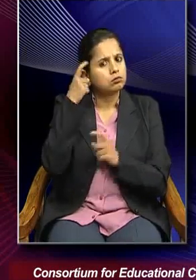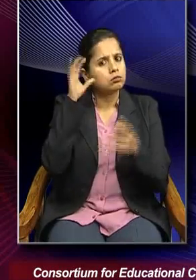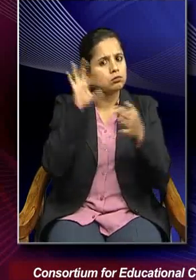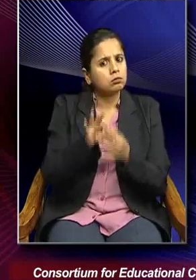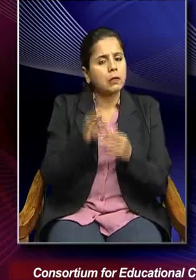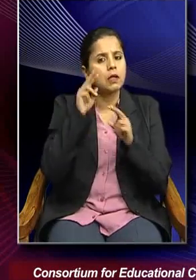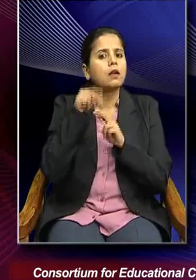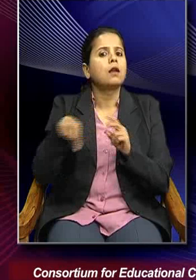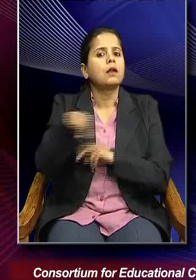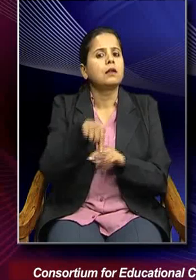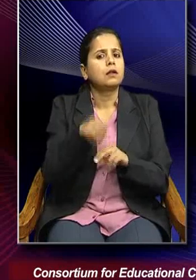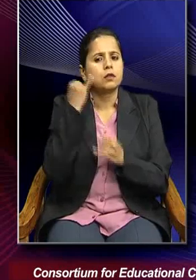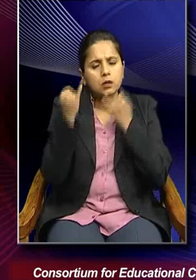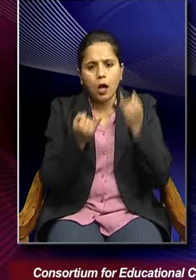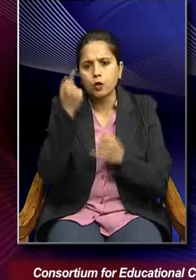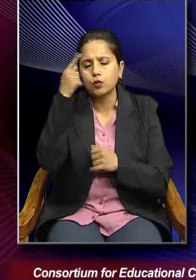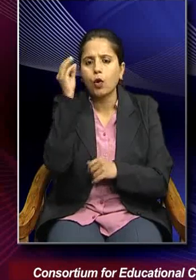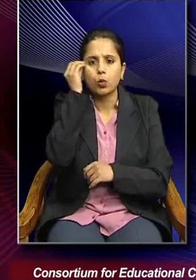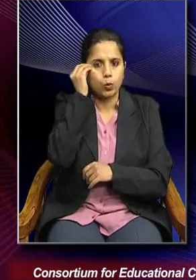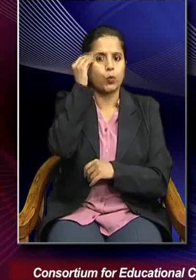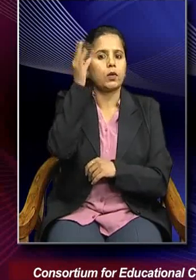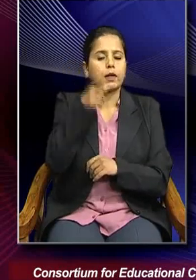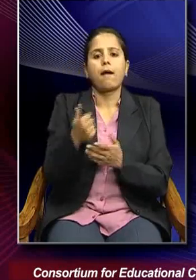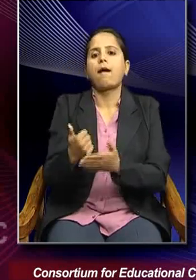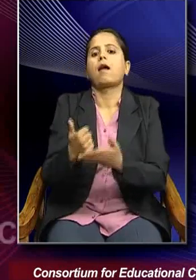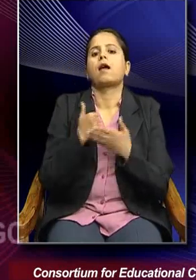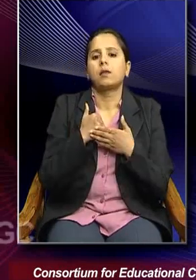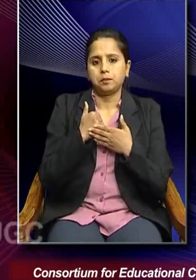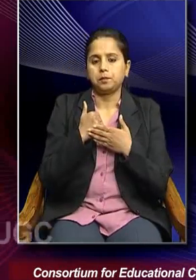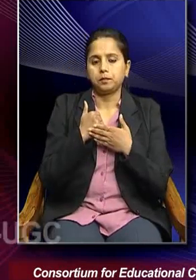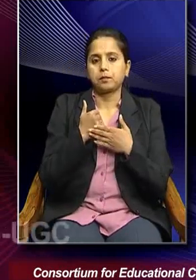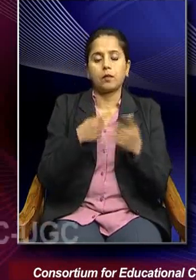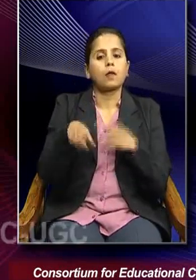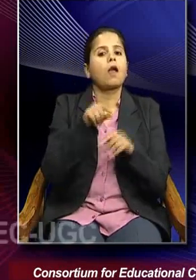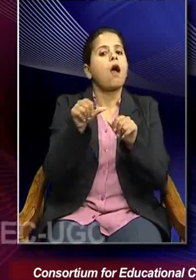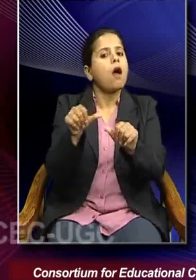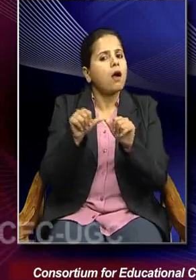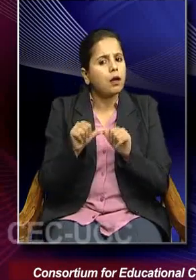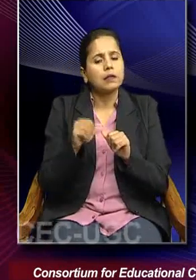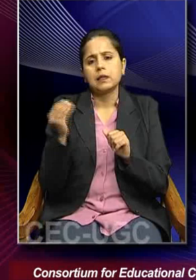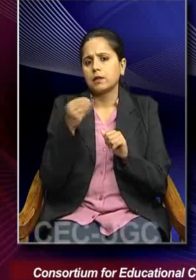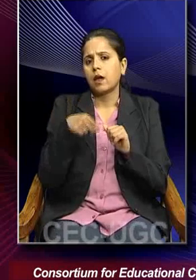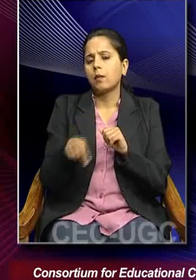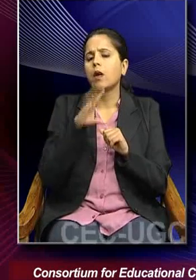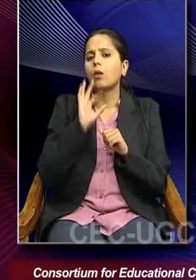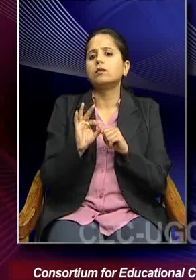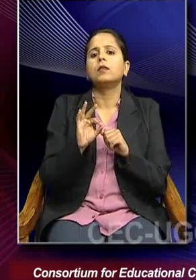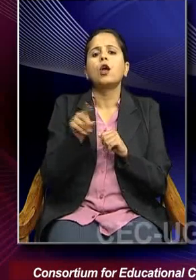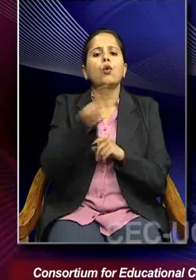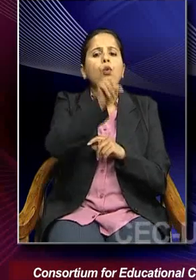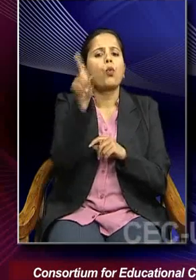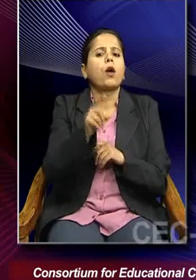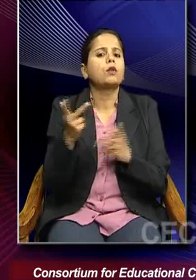for wisdom and understanding. It helps us to answer some of the fundamental